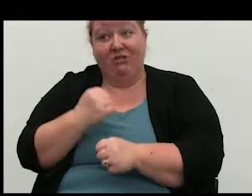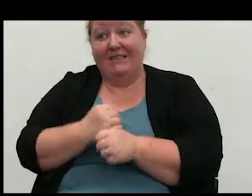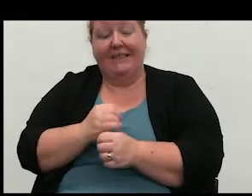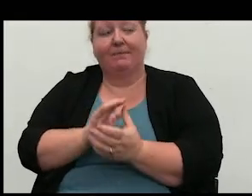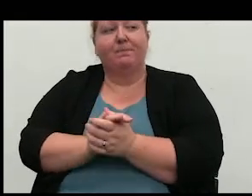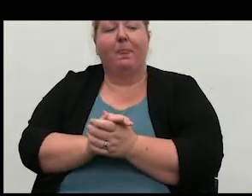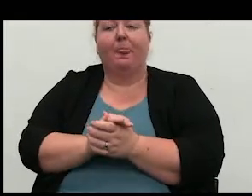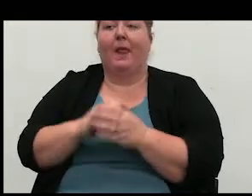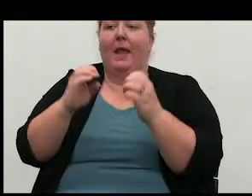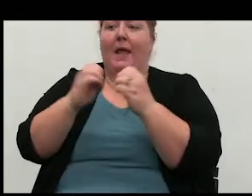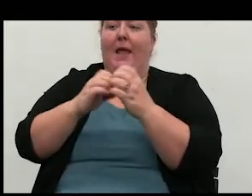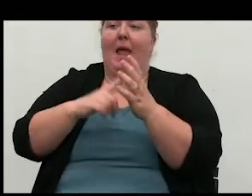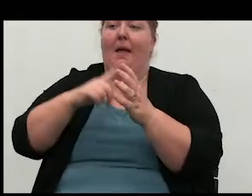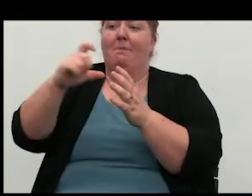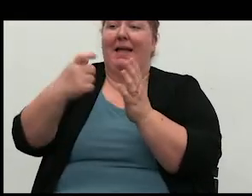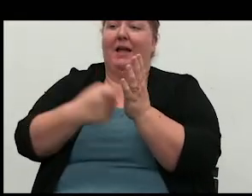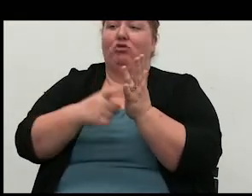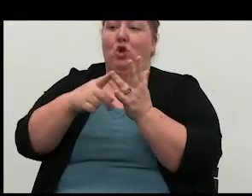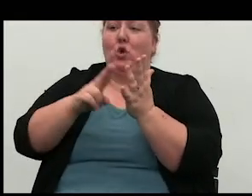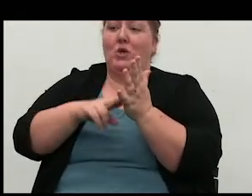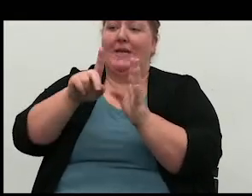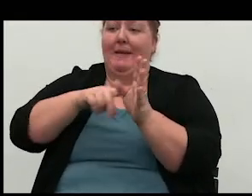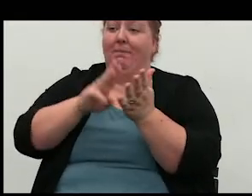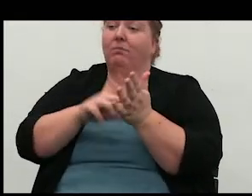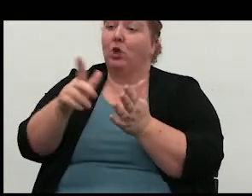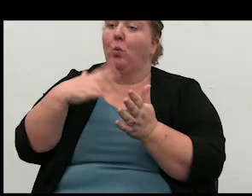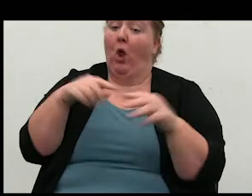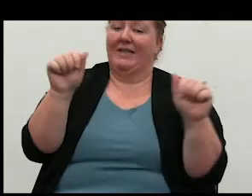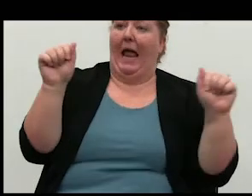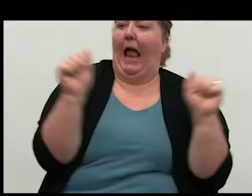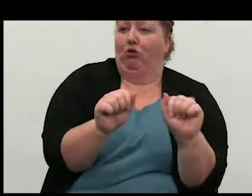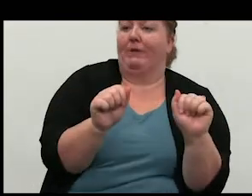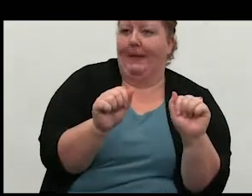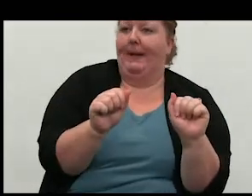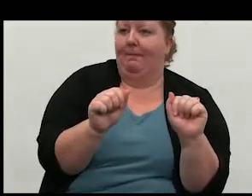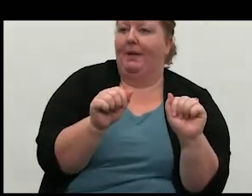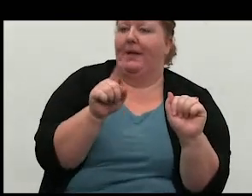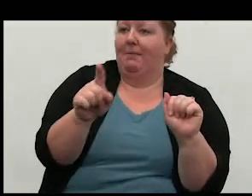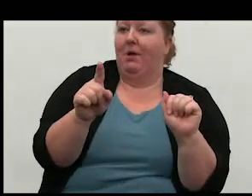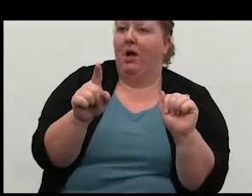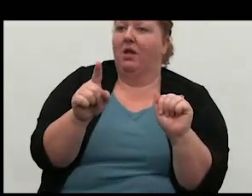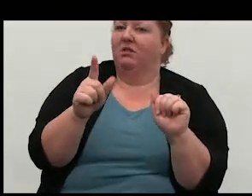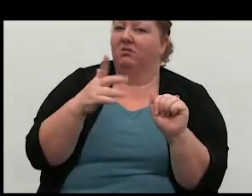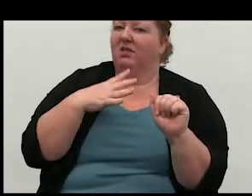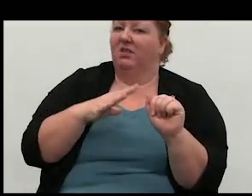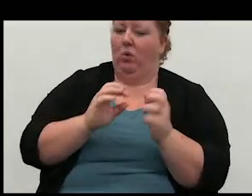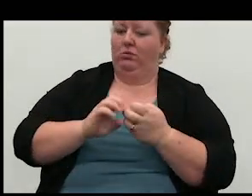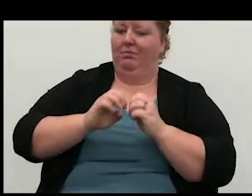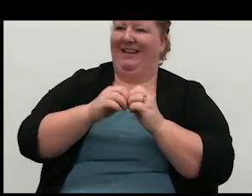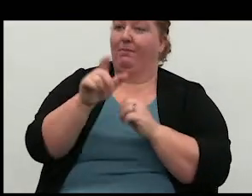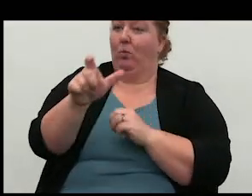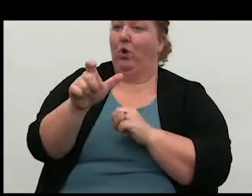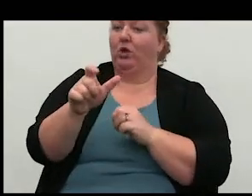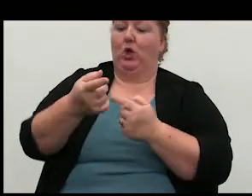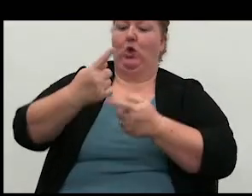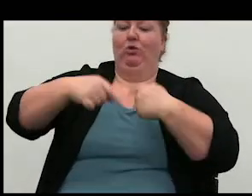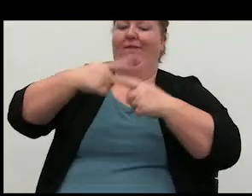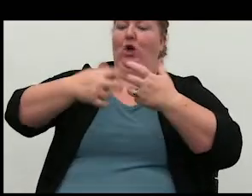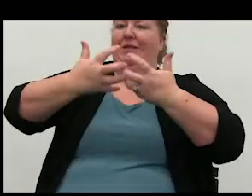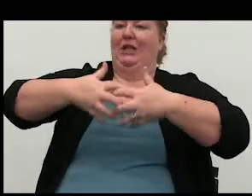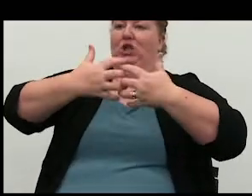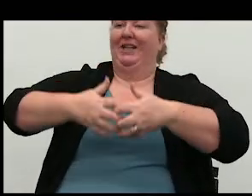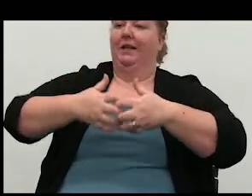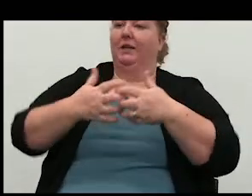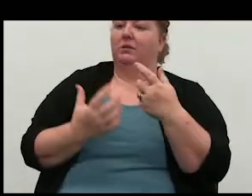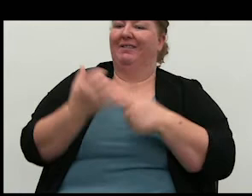always happens. A backronym is where you want an acronym, but you want it to make up a particular word, so you reverse engineer it to